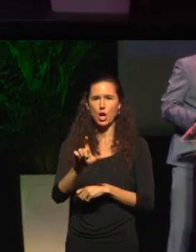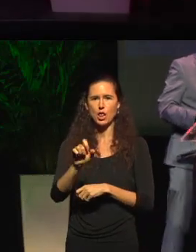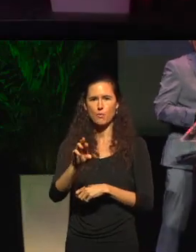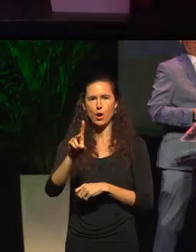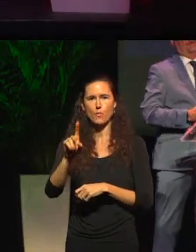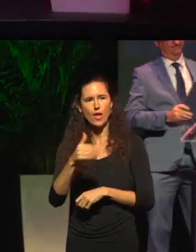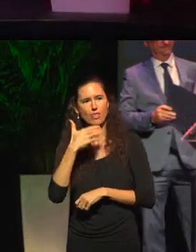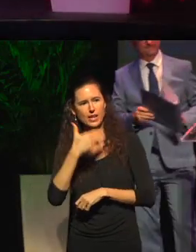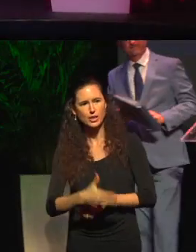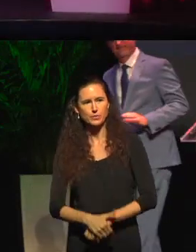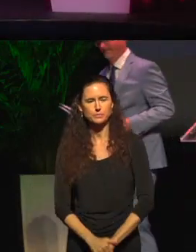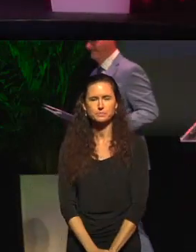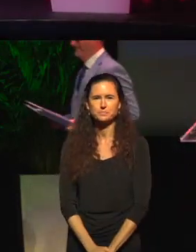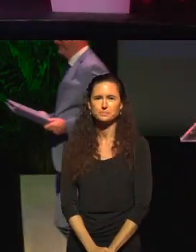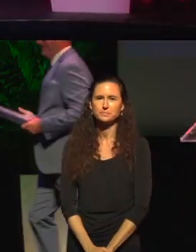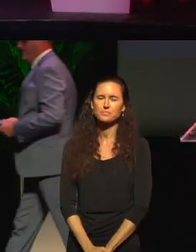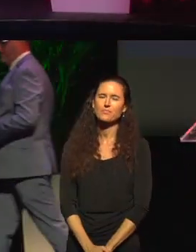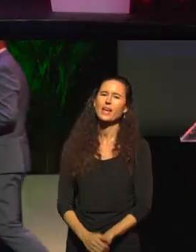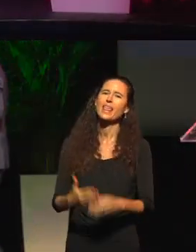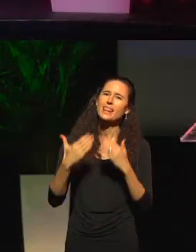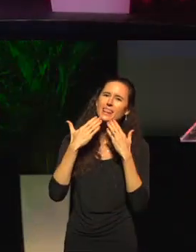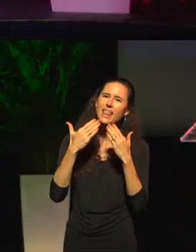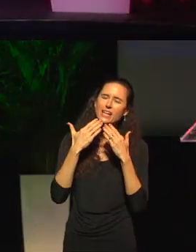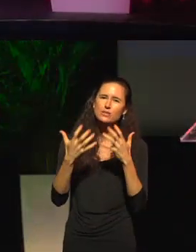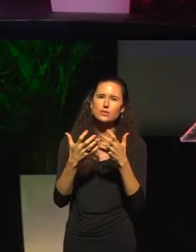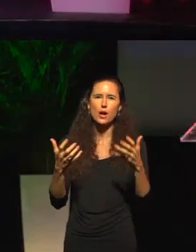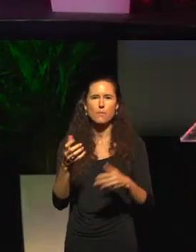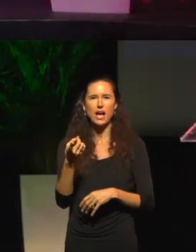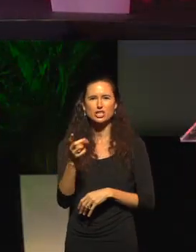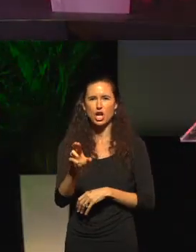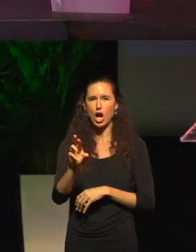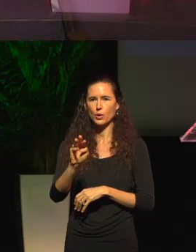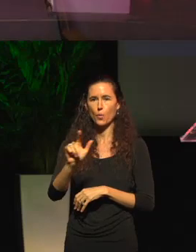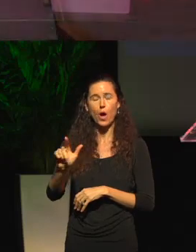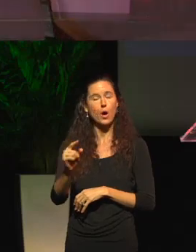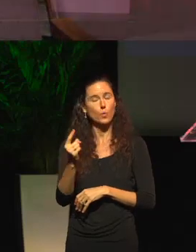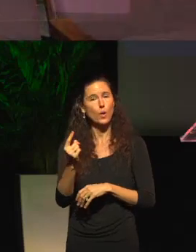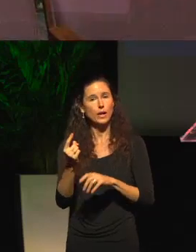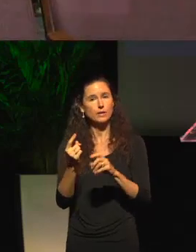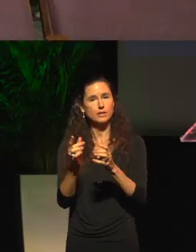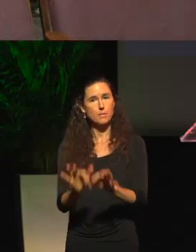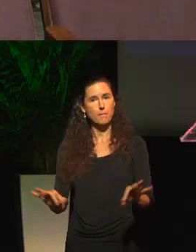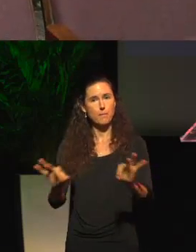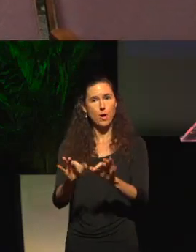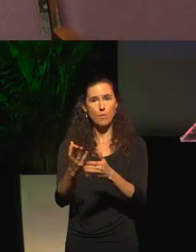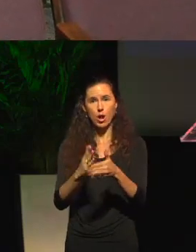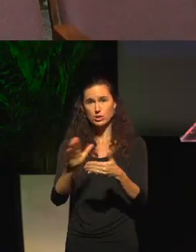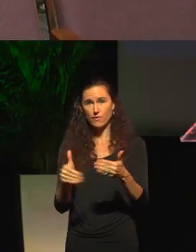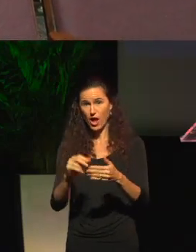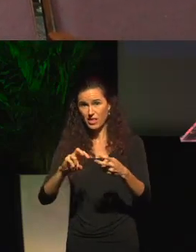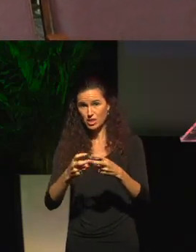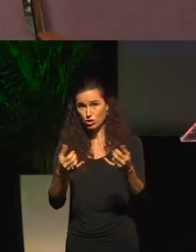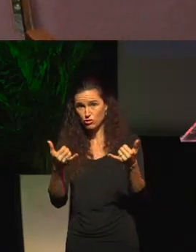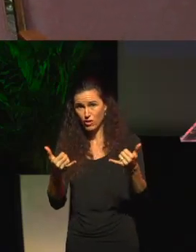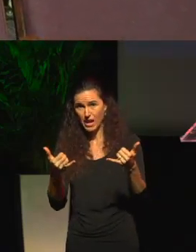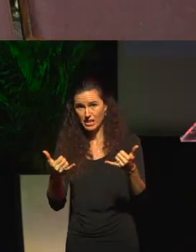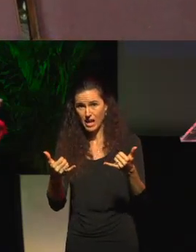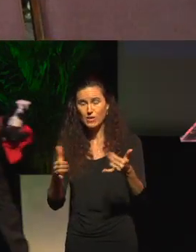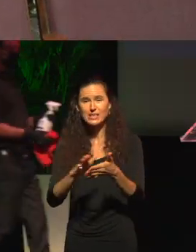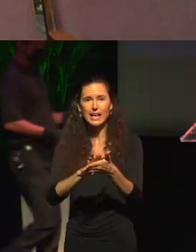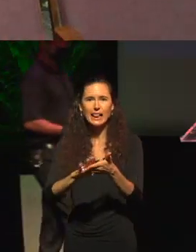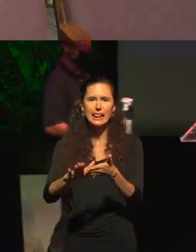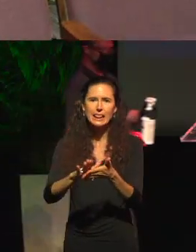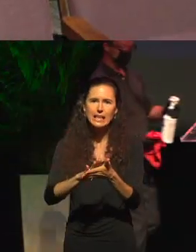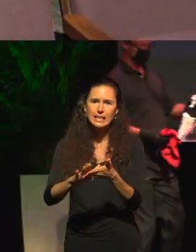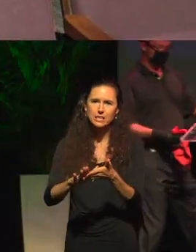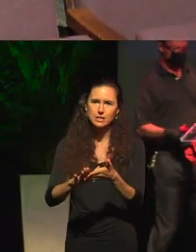you. Thank you very much, Dr. Wall. You know, one of the big parts of all of the issues that we're dealing with now is cleaning. And